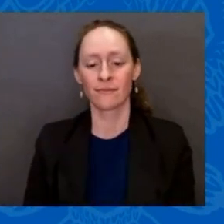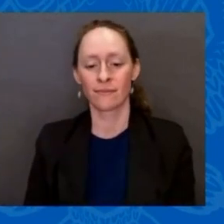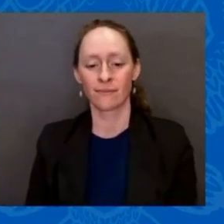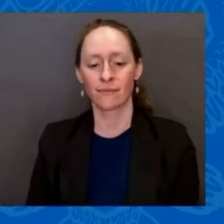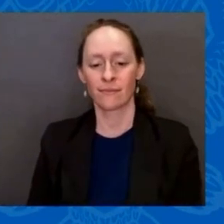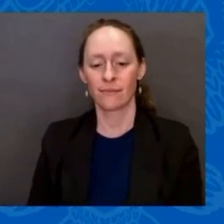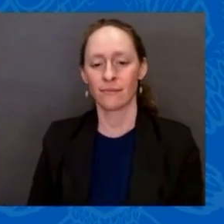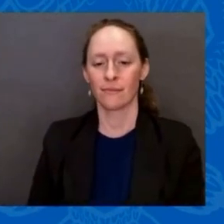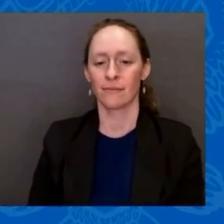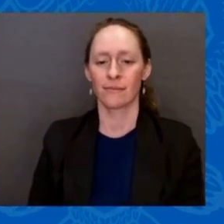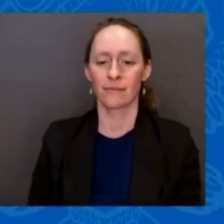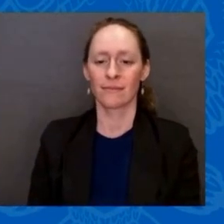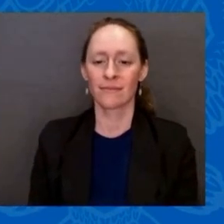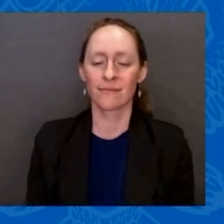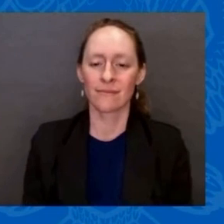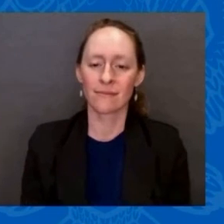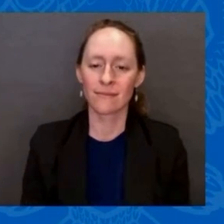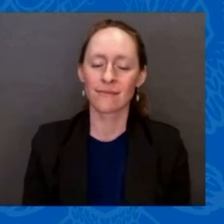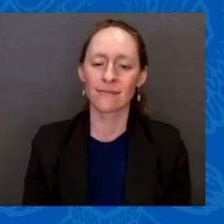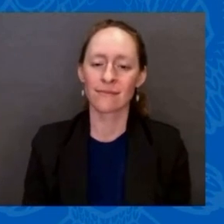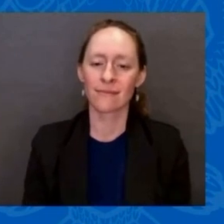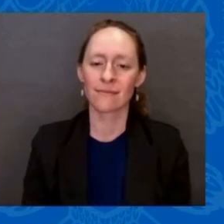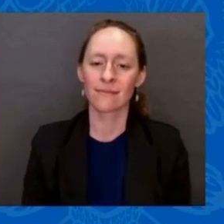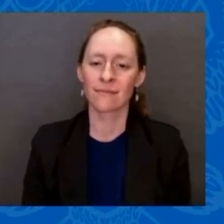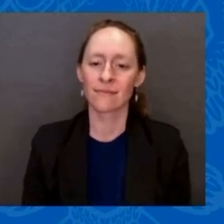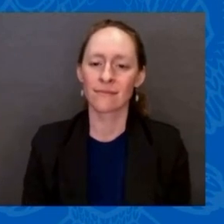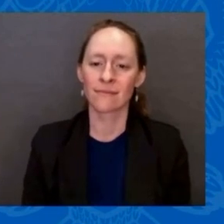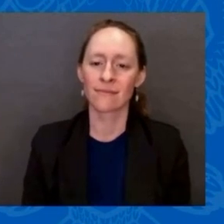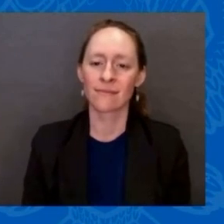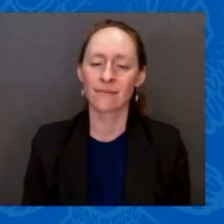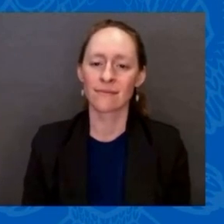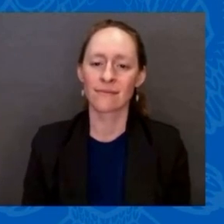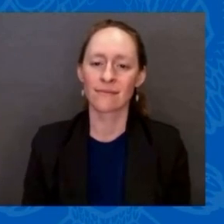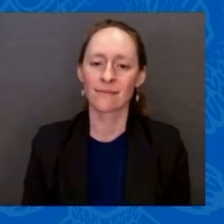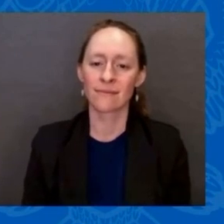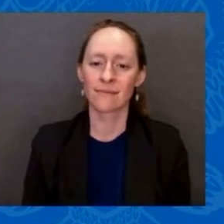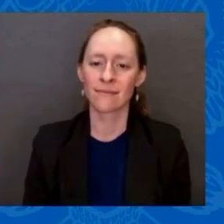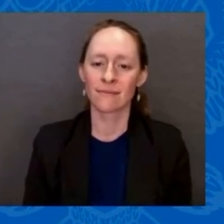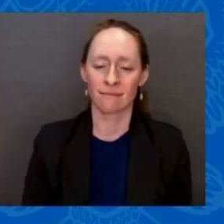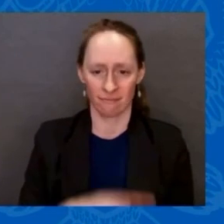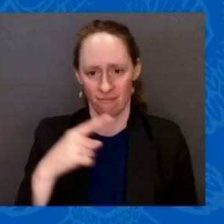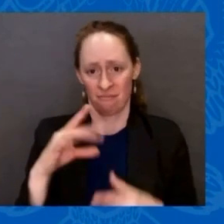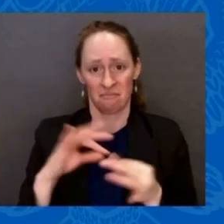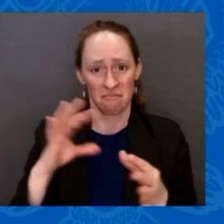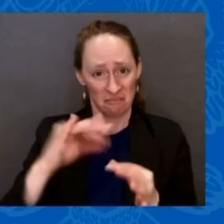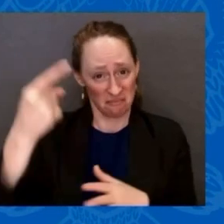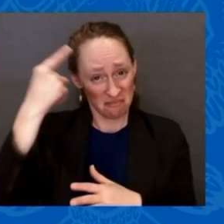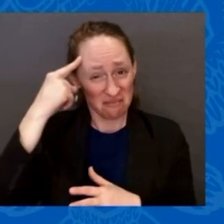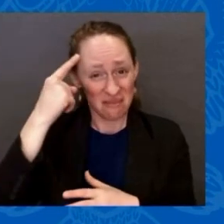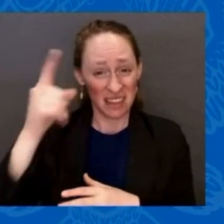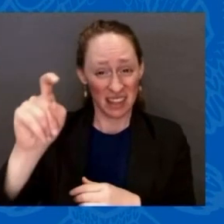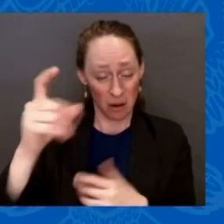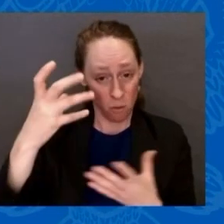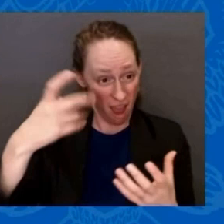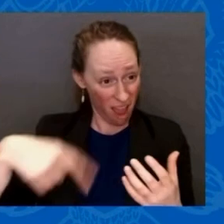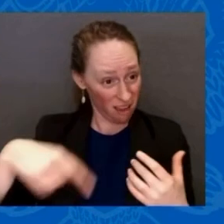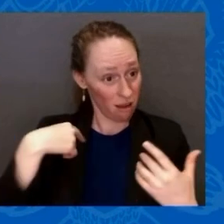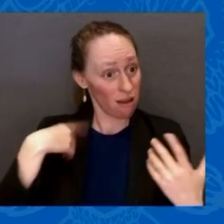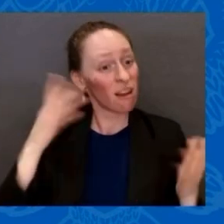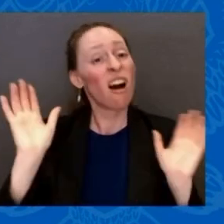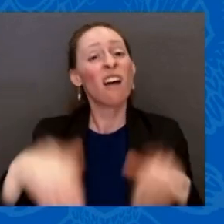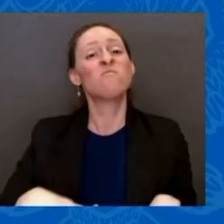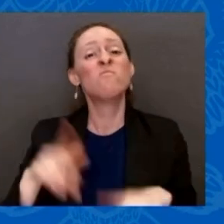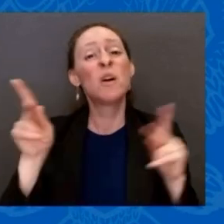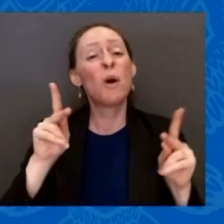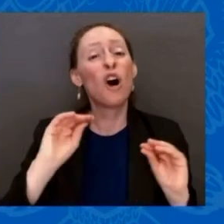work. Well, they were wrong. The evidence is clear. Americans are back to work who've been on the sidelines, and they want to come back. And